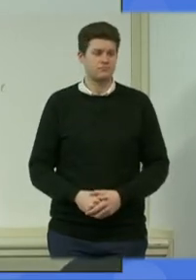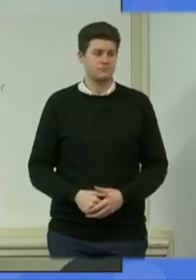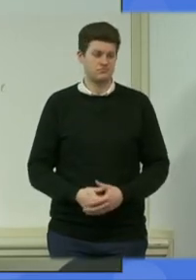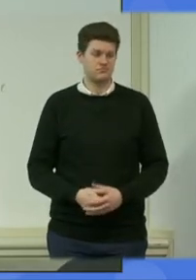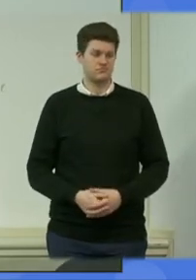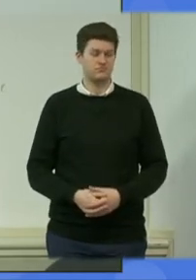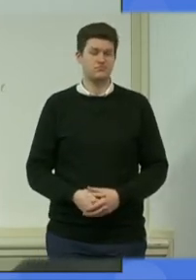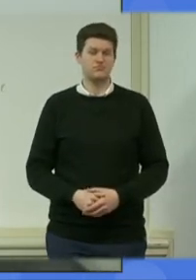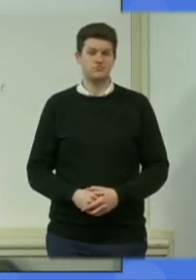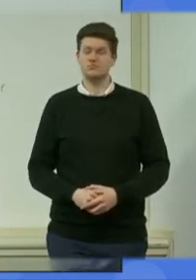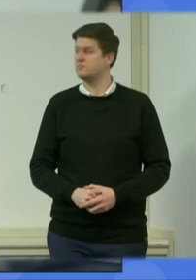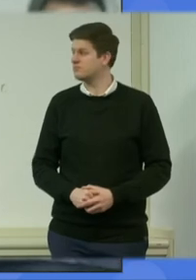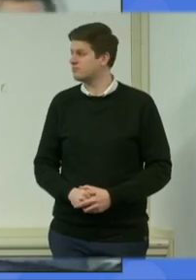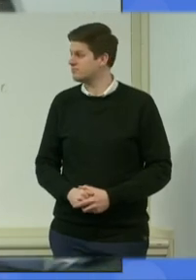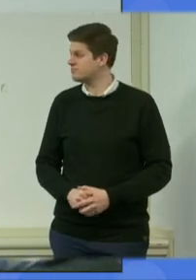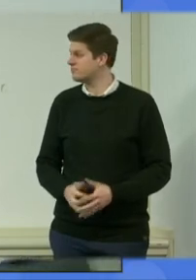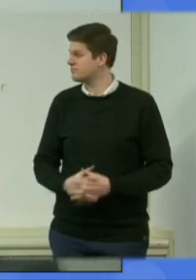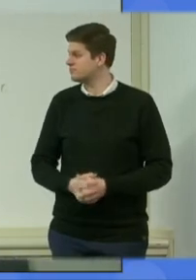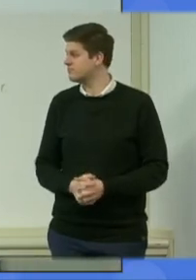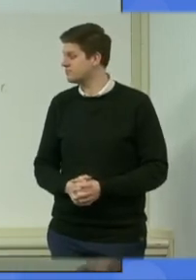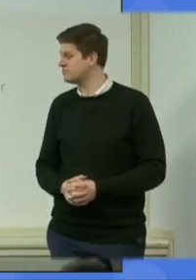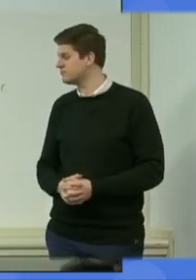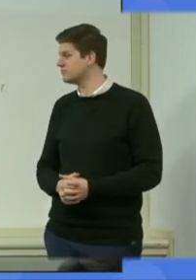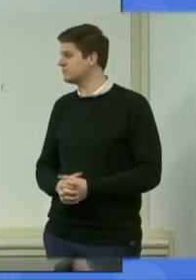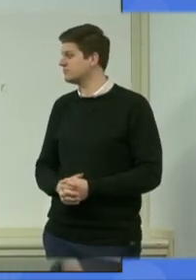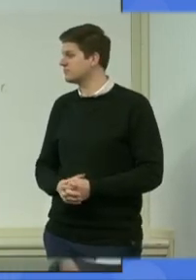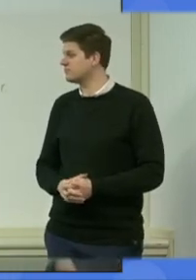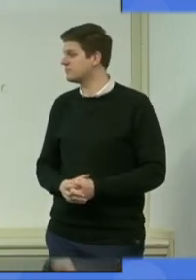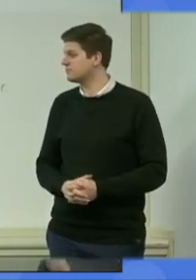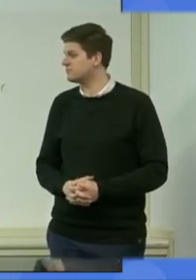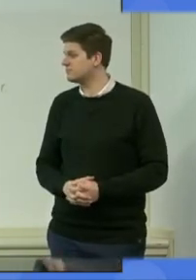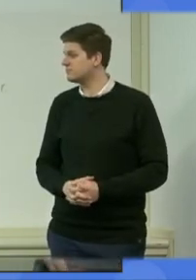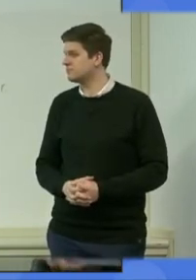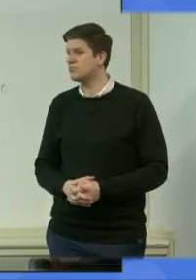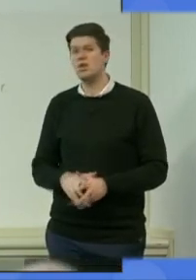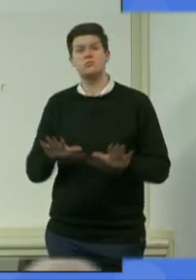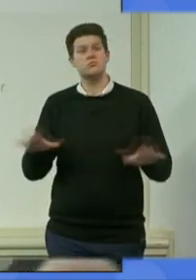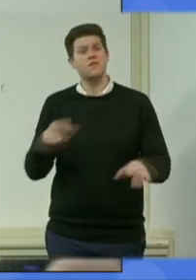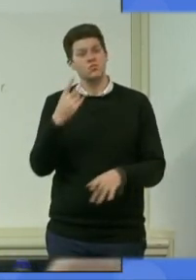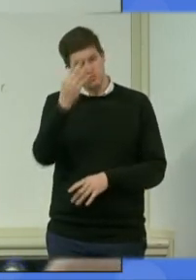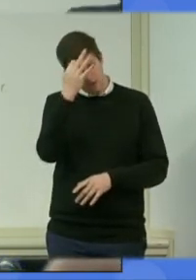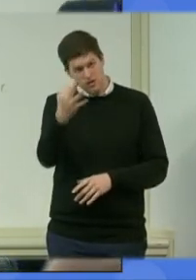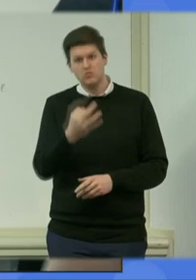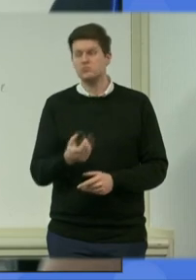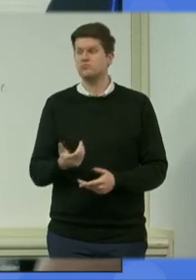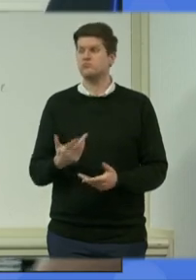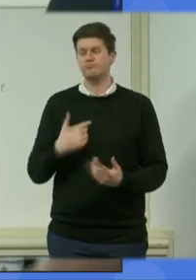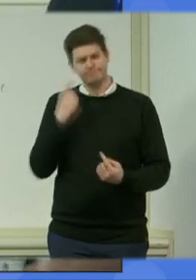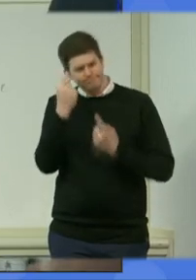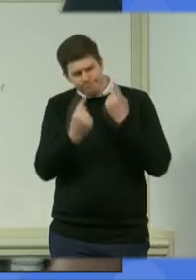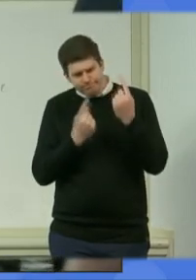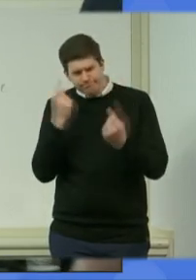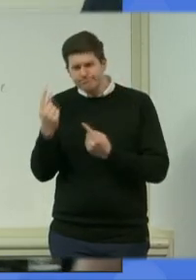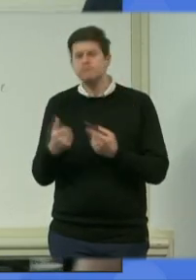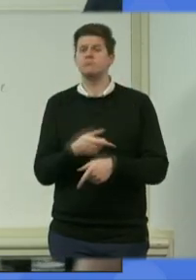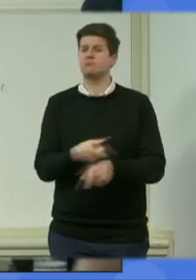Great, thanks Russell. So I was asked initially to talk about 2 minutes, kind of bringing things together from the different presentations. But what I'll do is maybe just spend about